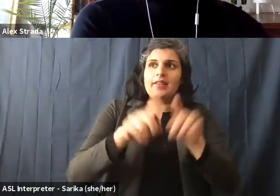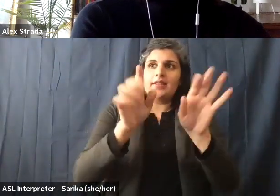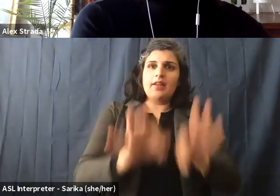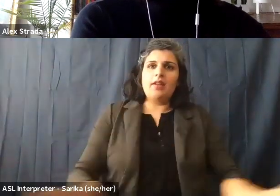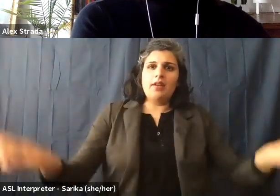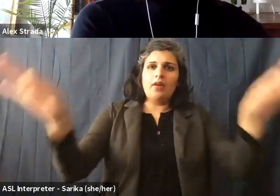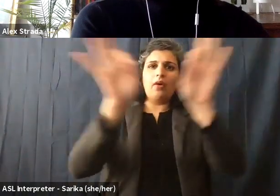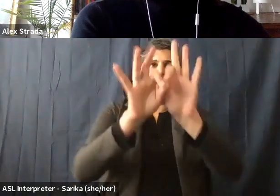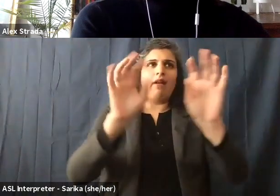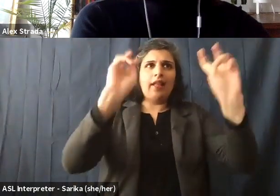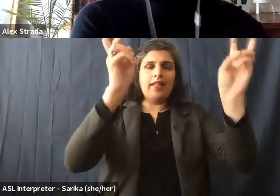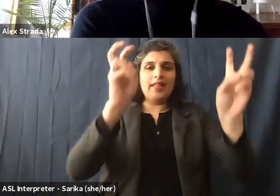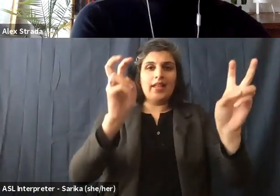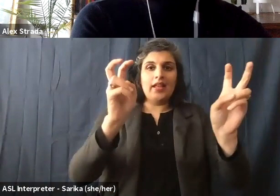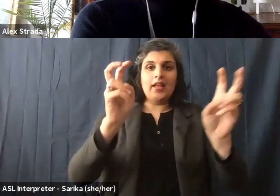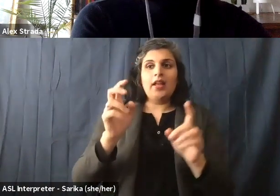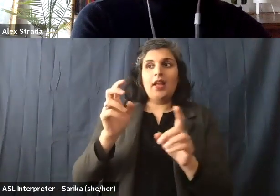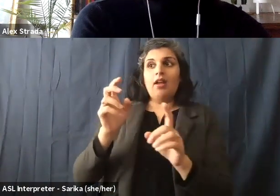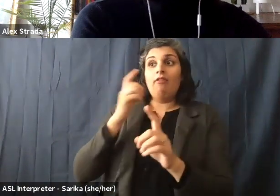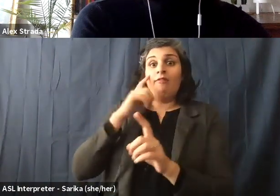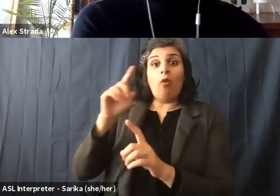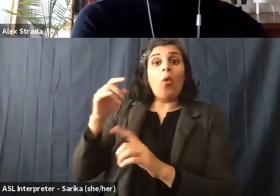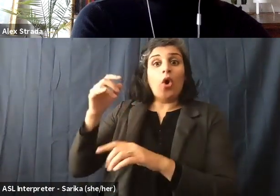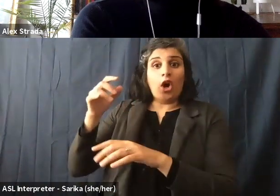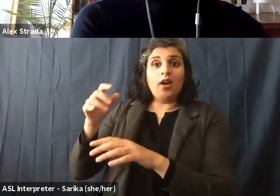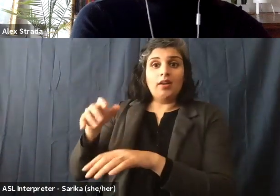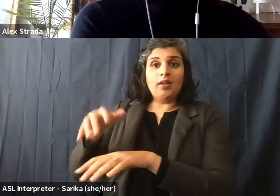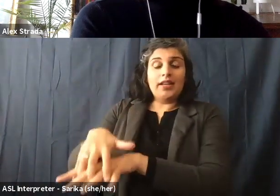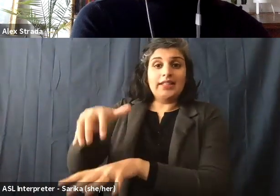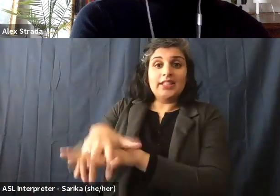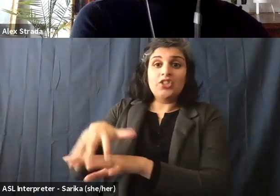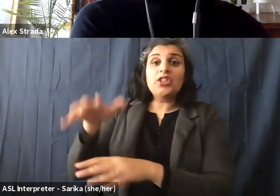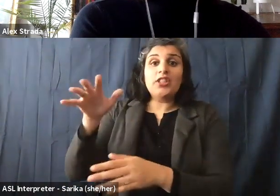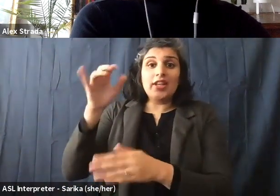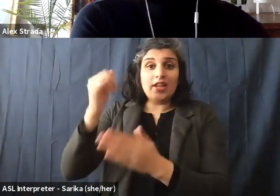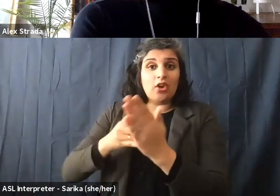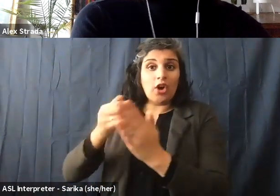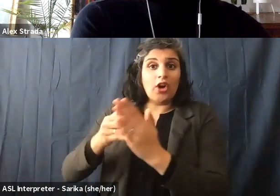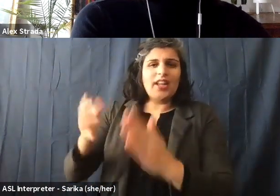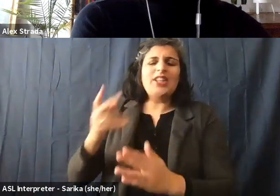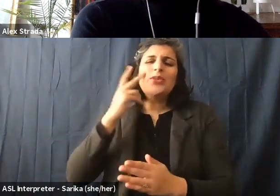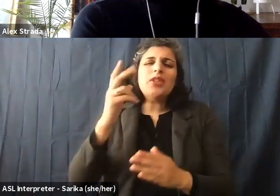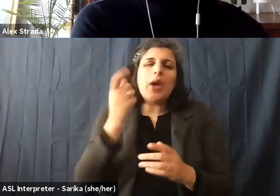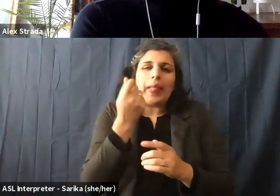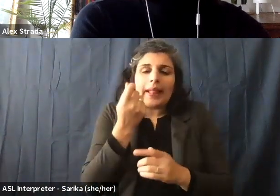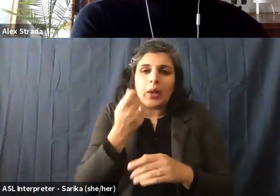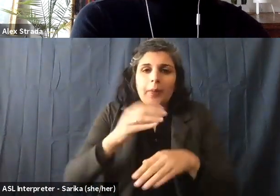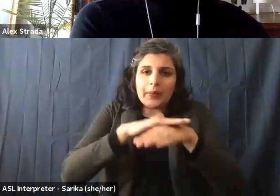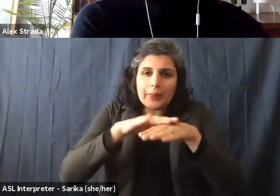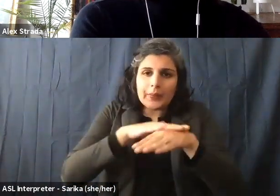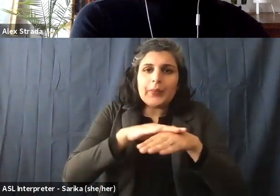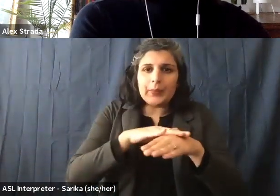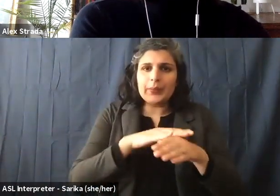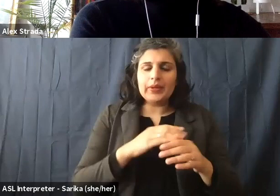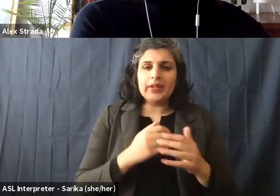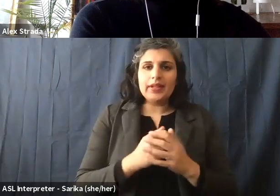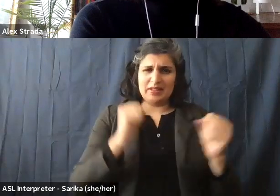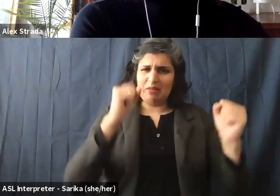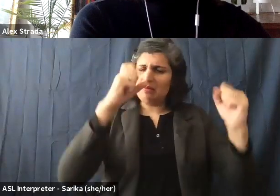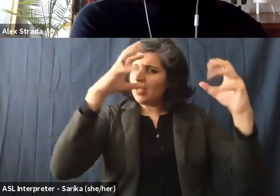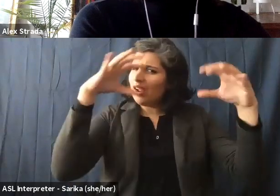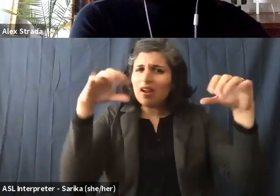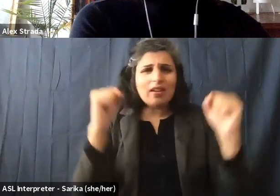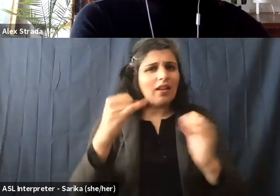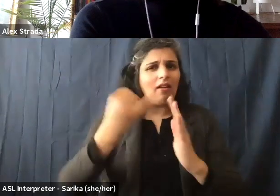so many indigenous artists. I mean you just got a sort of small snapshot of that in the images that I picked. These just amazing artists who were